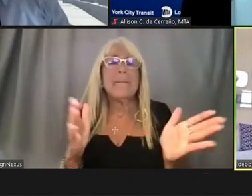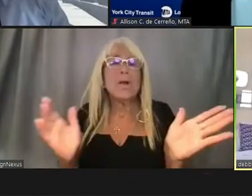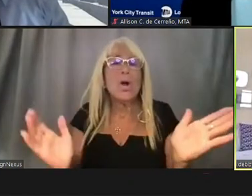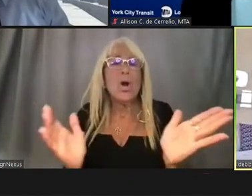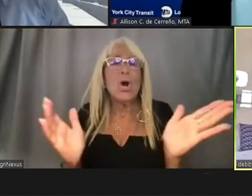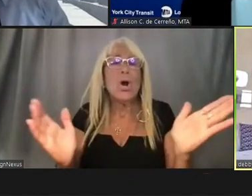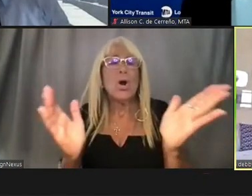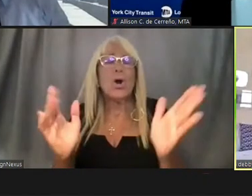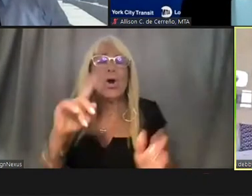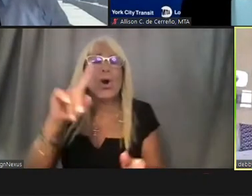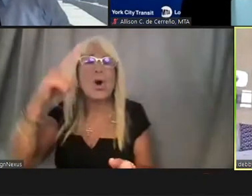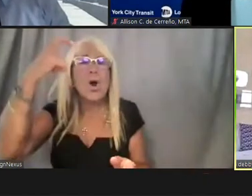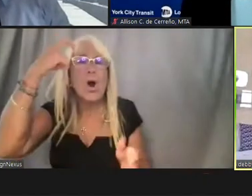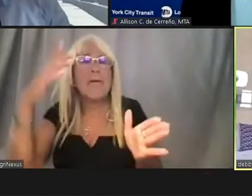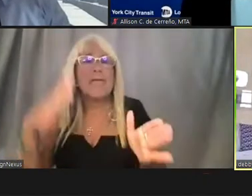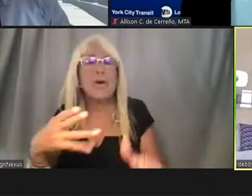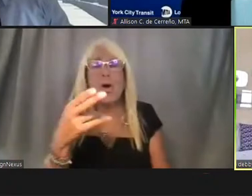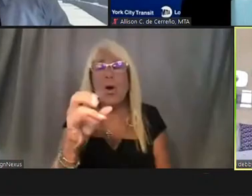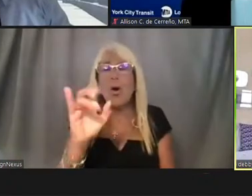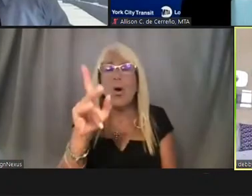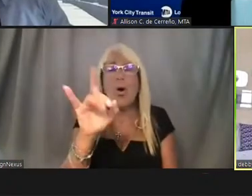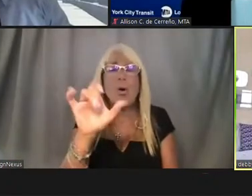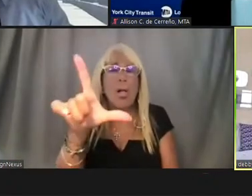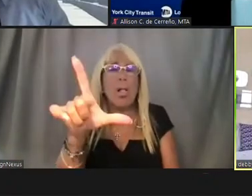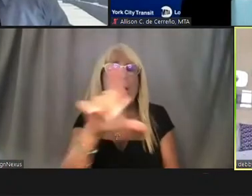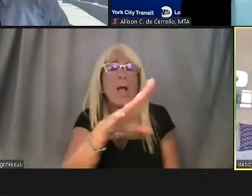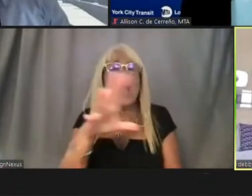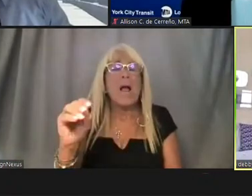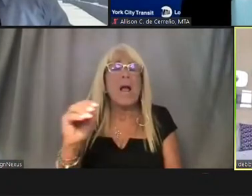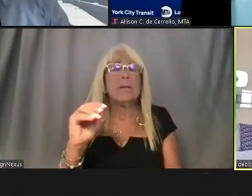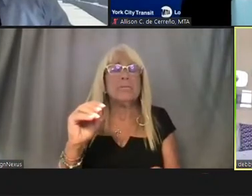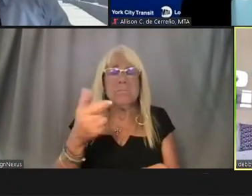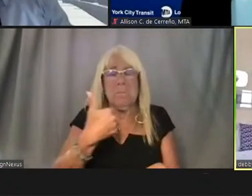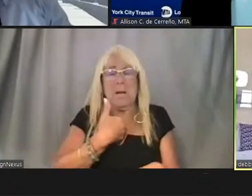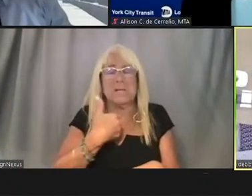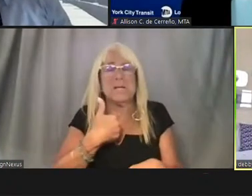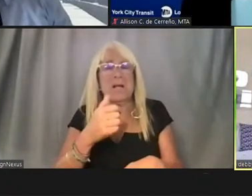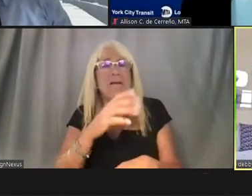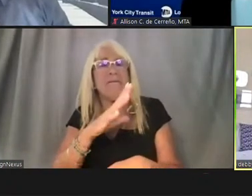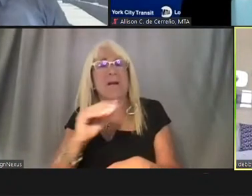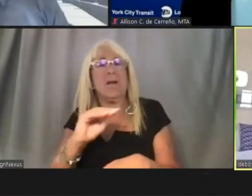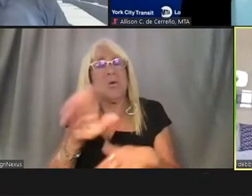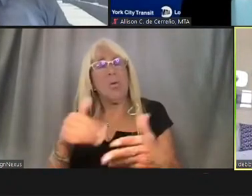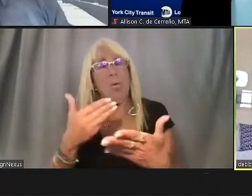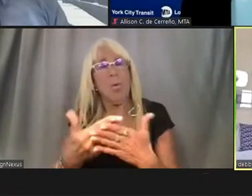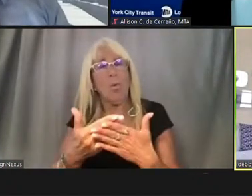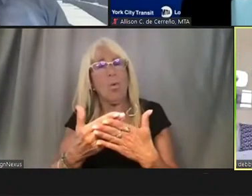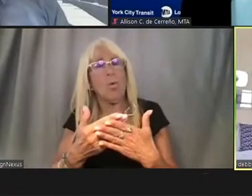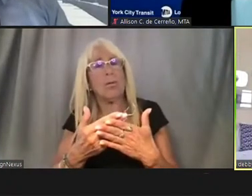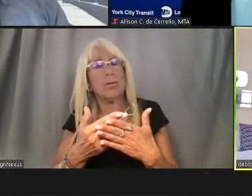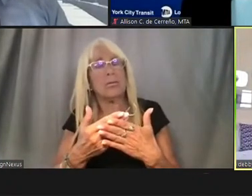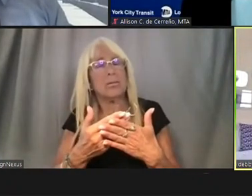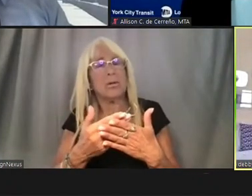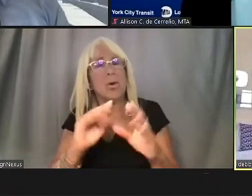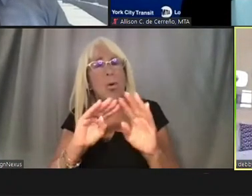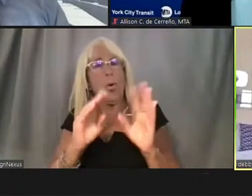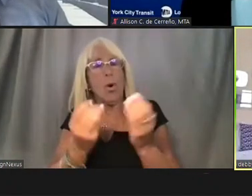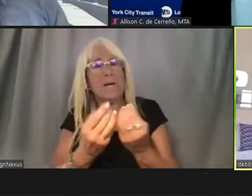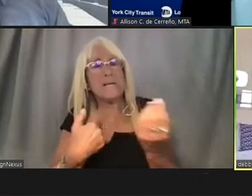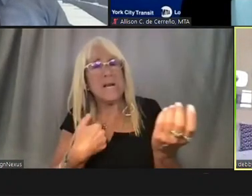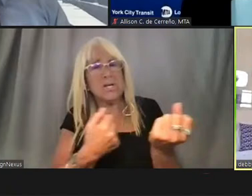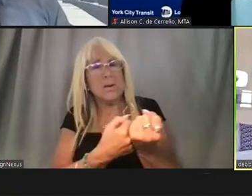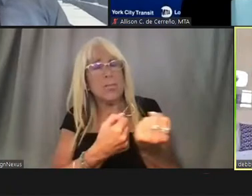Hogle and our Transit leaders on behalf of citizens like me and on behalf of the organizations I support